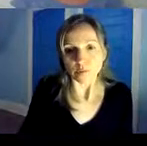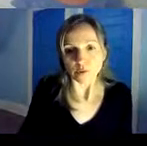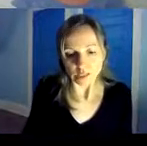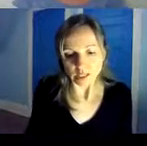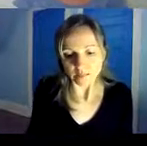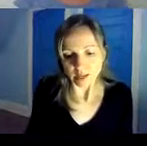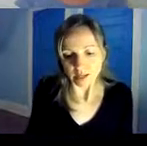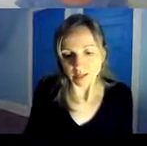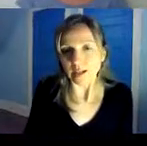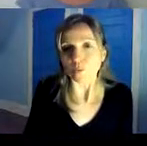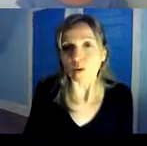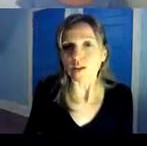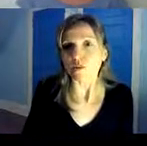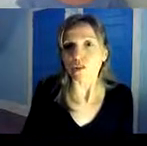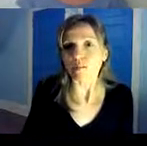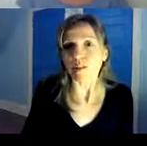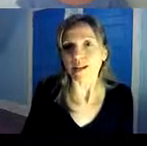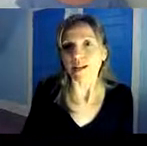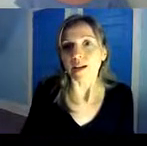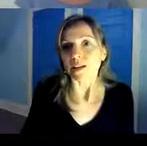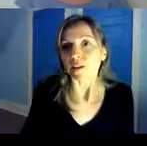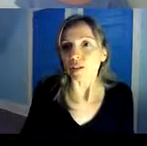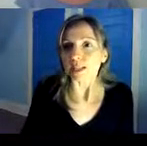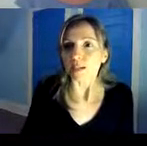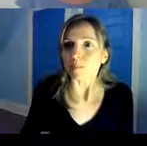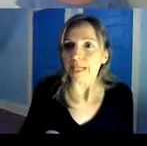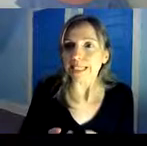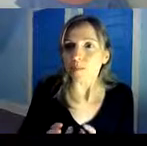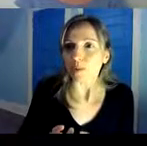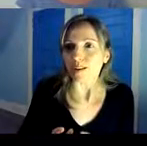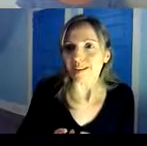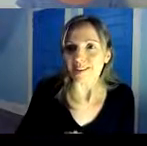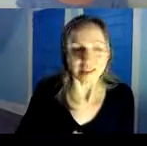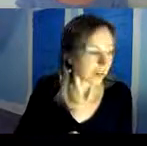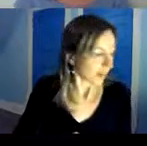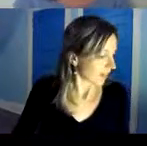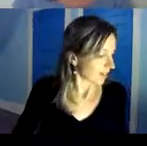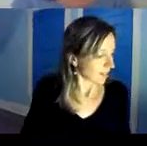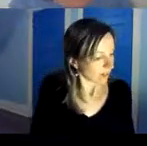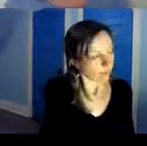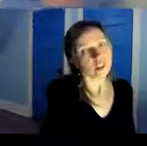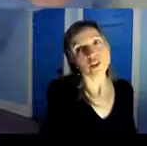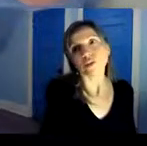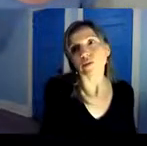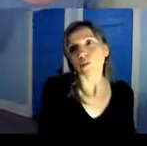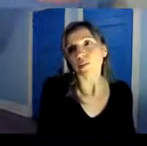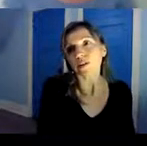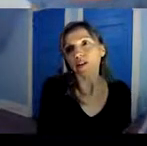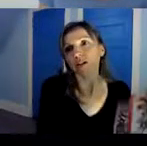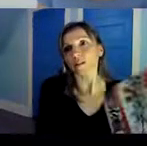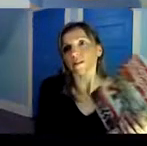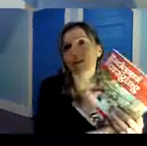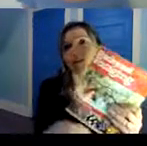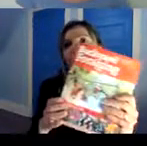So it emerges in May, and when it emerges in May, it looks like big asparagus. And I wanted to show you this